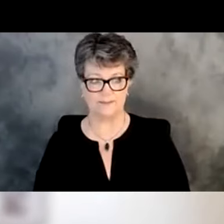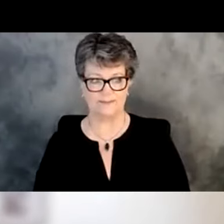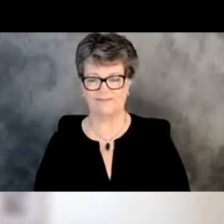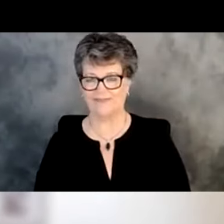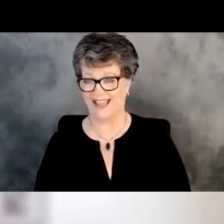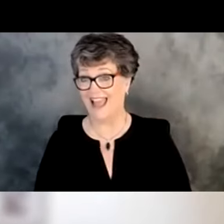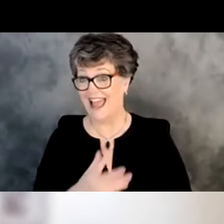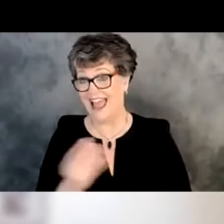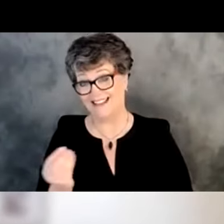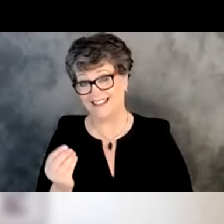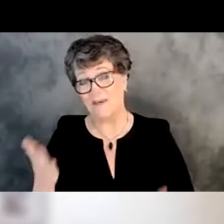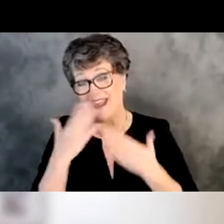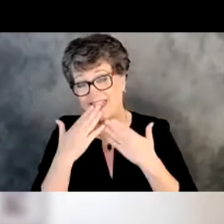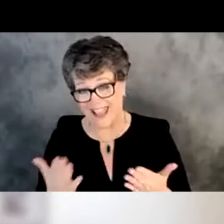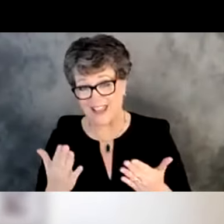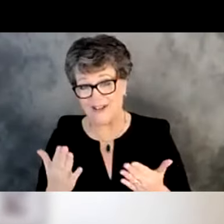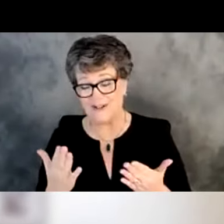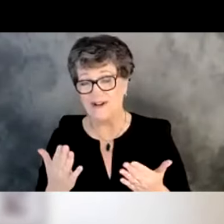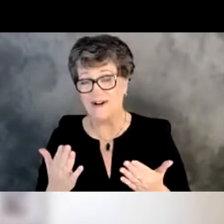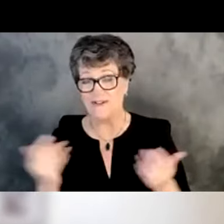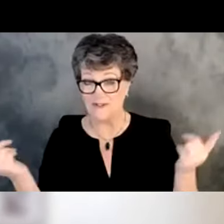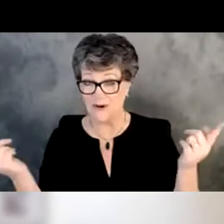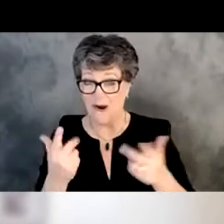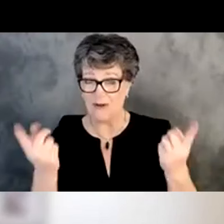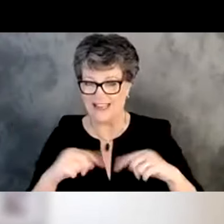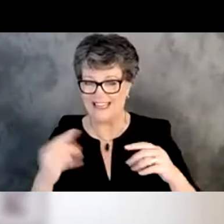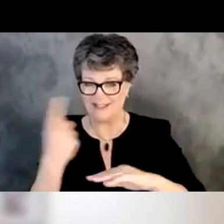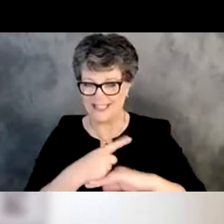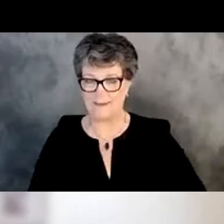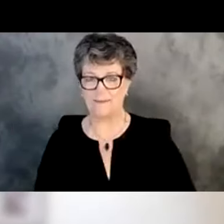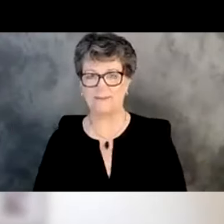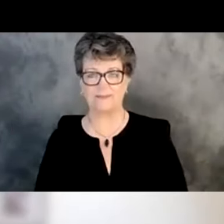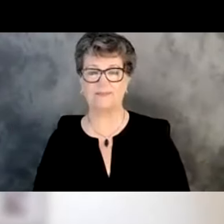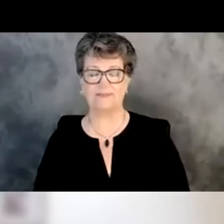And I want to thank you for all being here today.